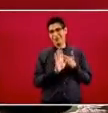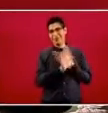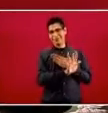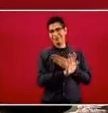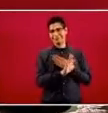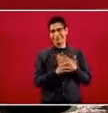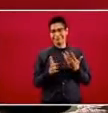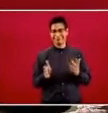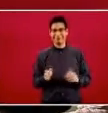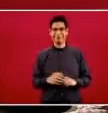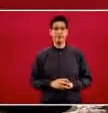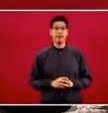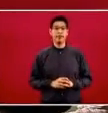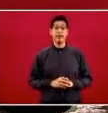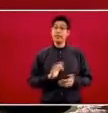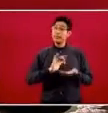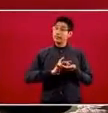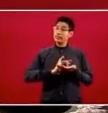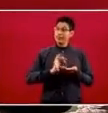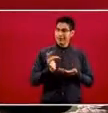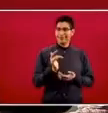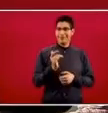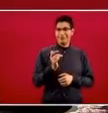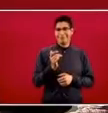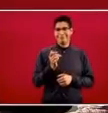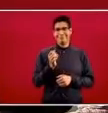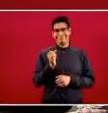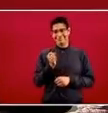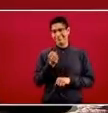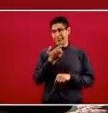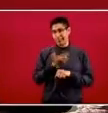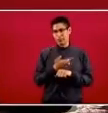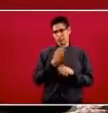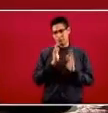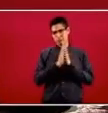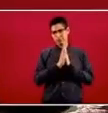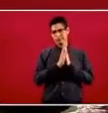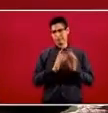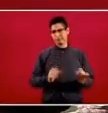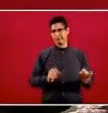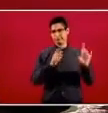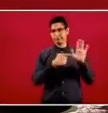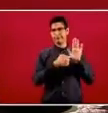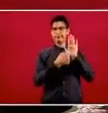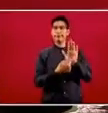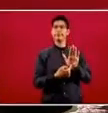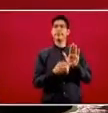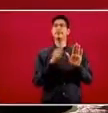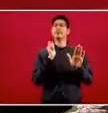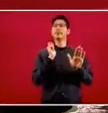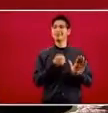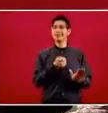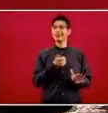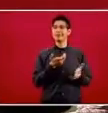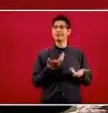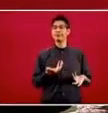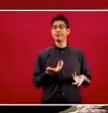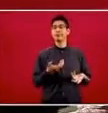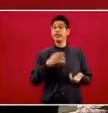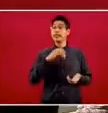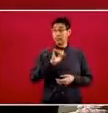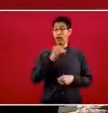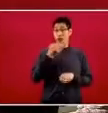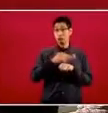new tool of communication and citizen orientation, please? Thank you, Deputy Secretary. Could